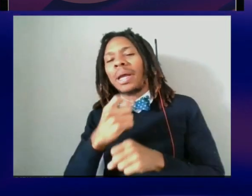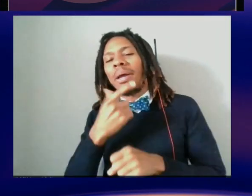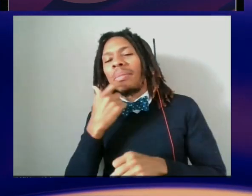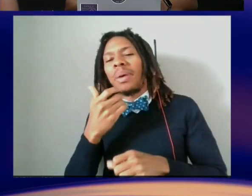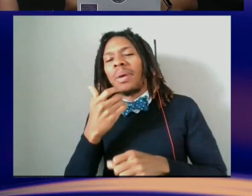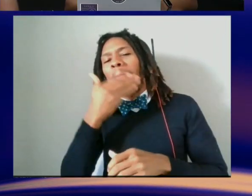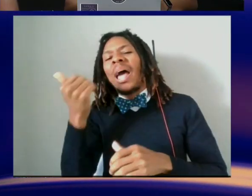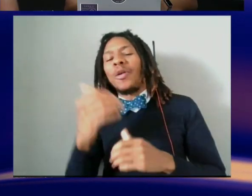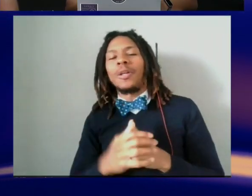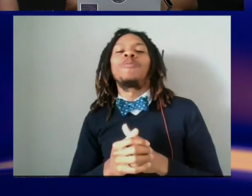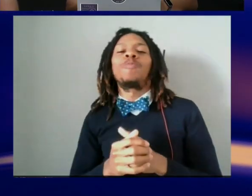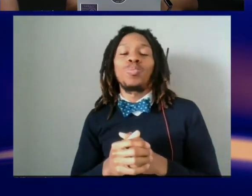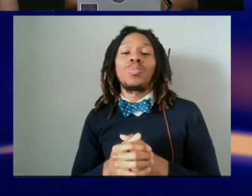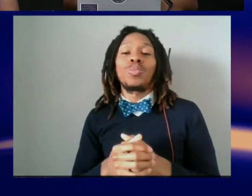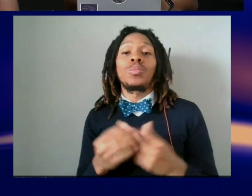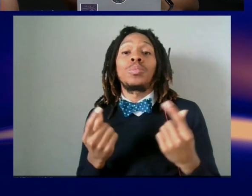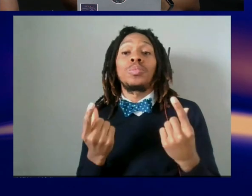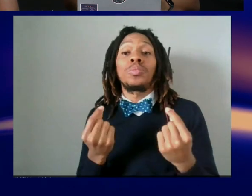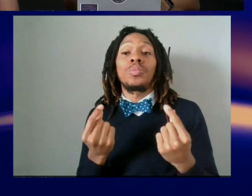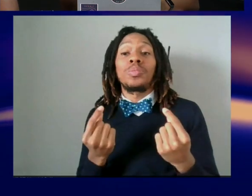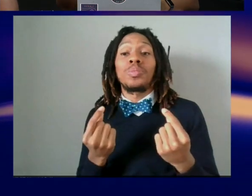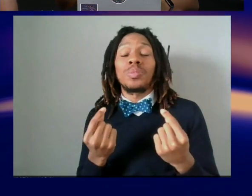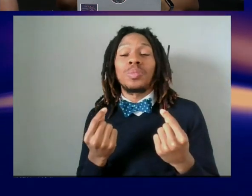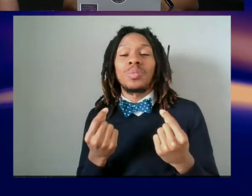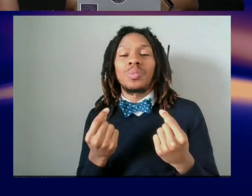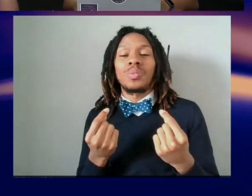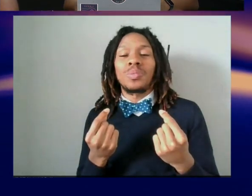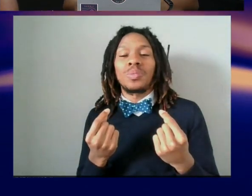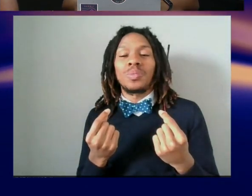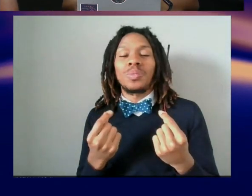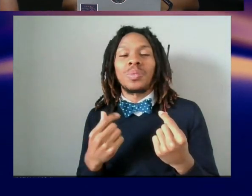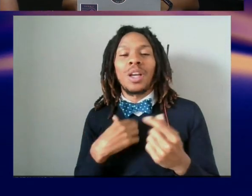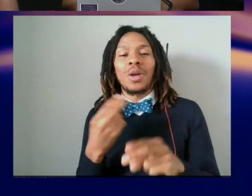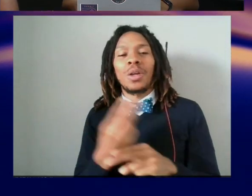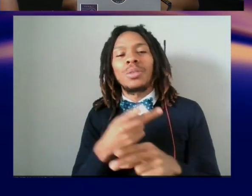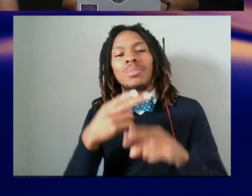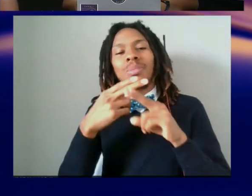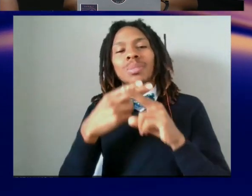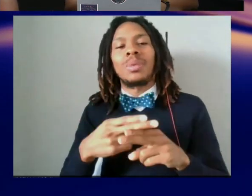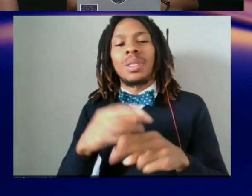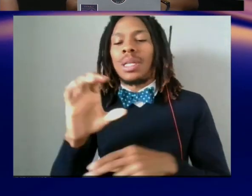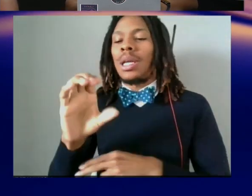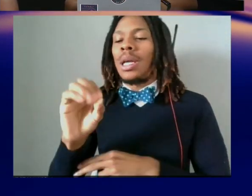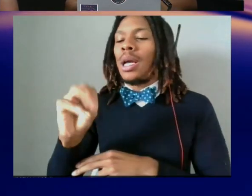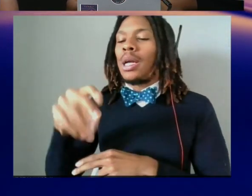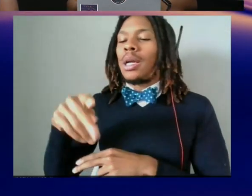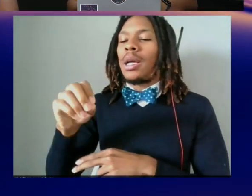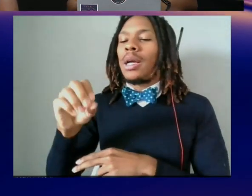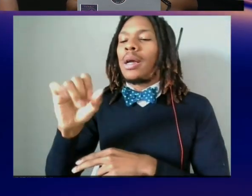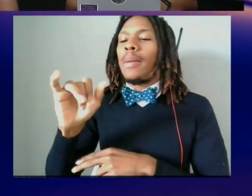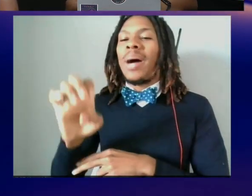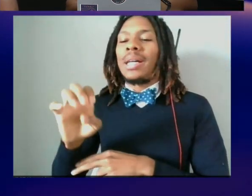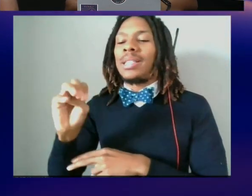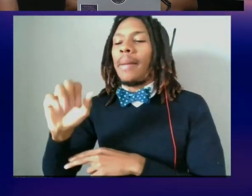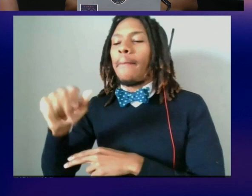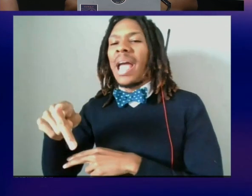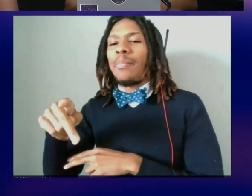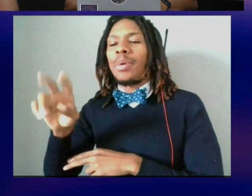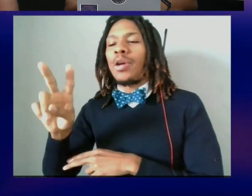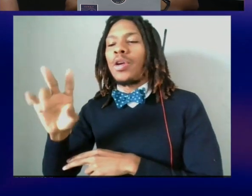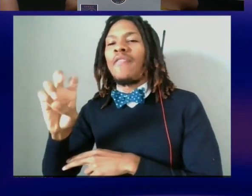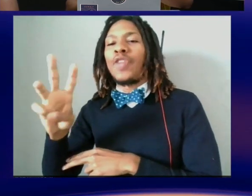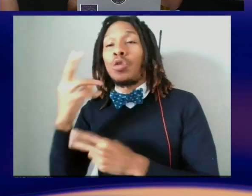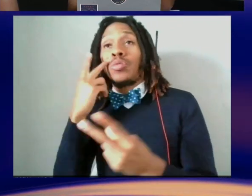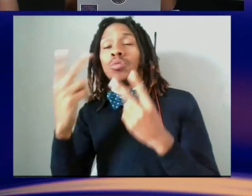do is we can actually use this thing that's called composite map view, right? So we don't want to